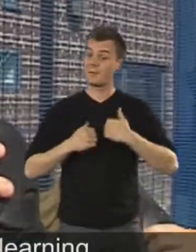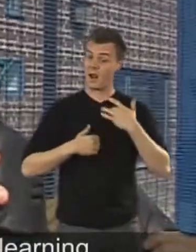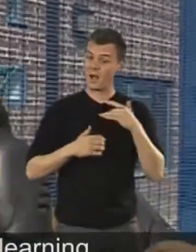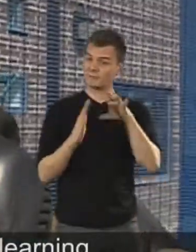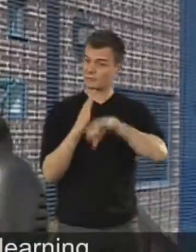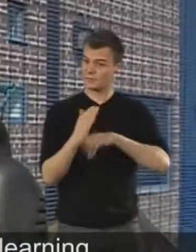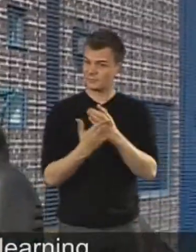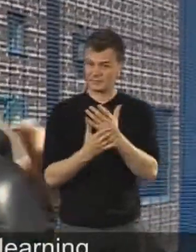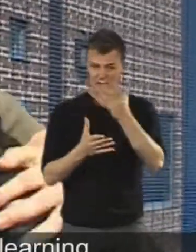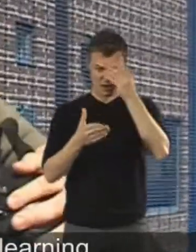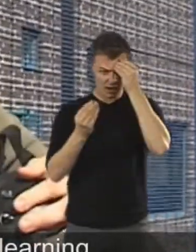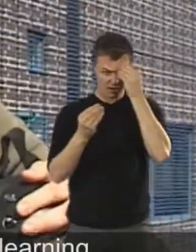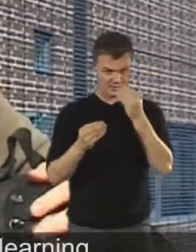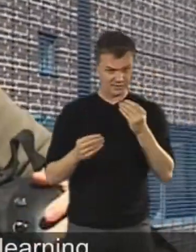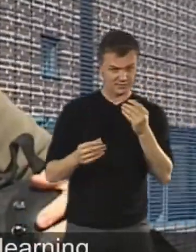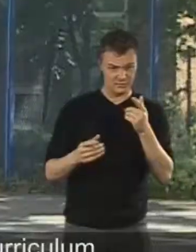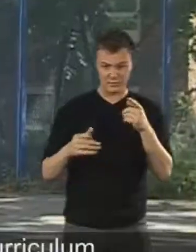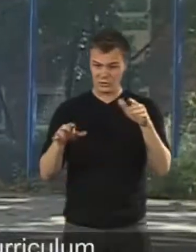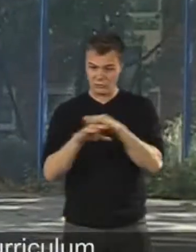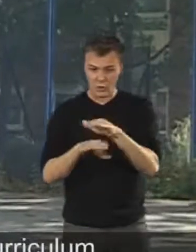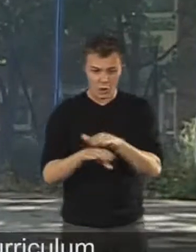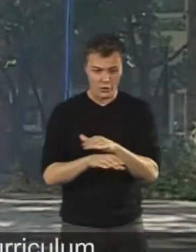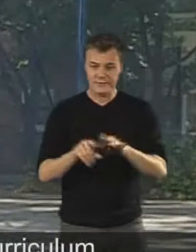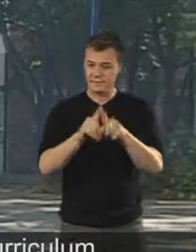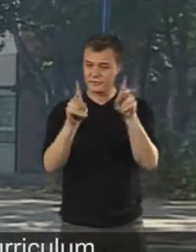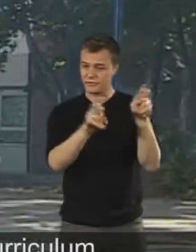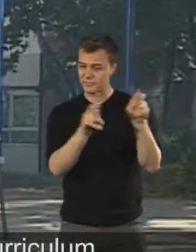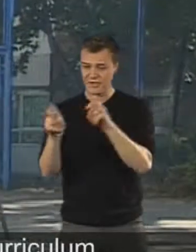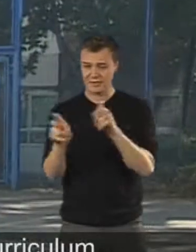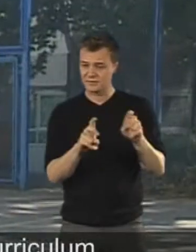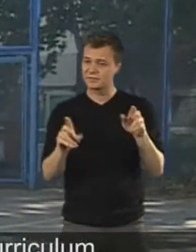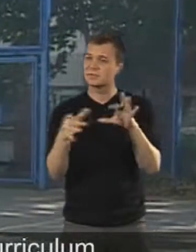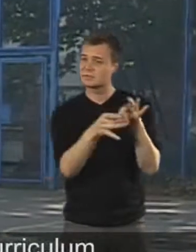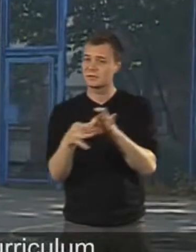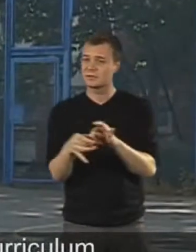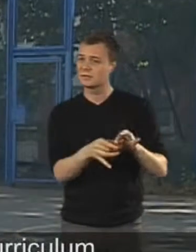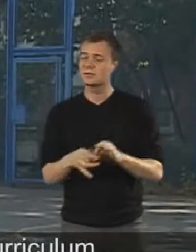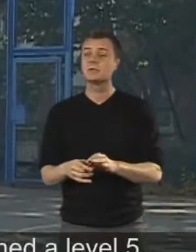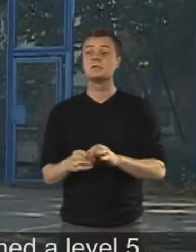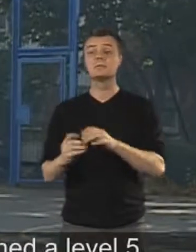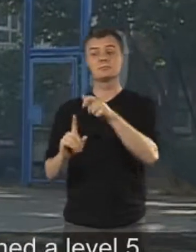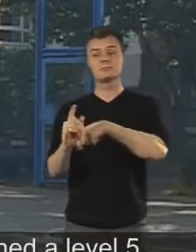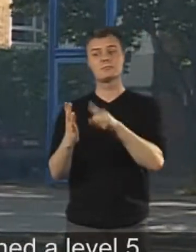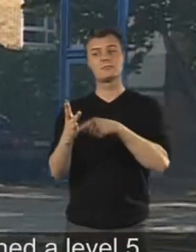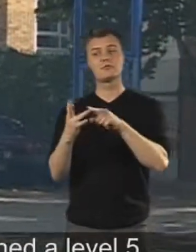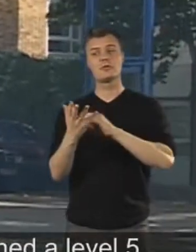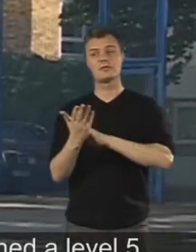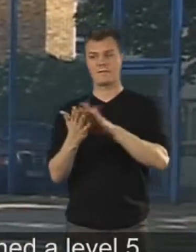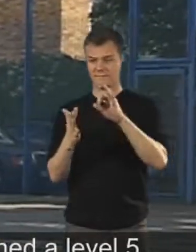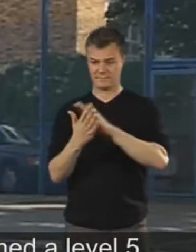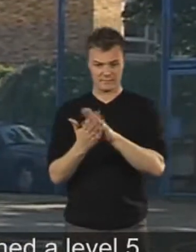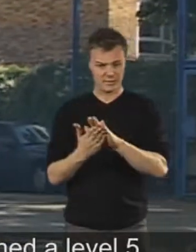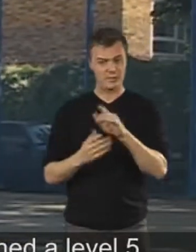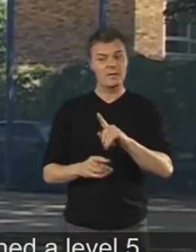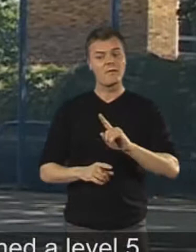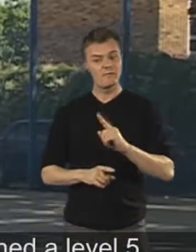learning activities cross over all subject areas, and through studying under the new curriculum, Joseph has taken his first ever national curriculum tests.